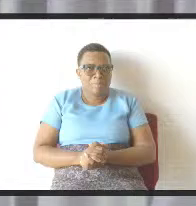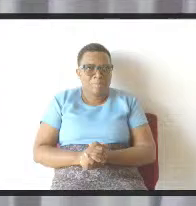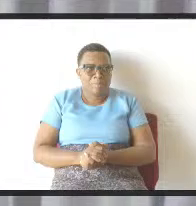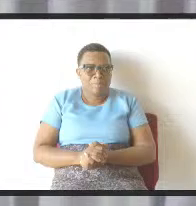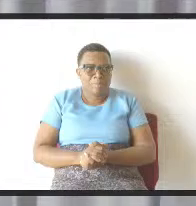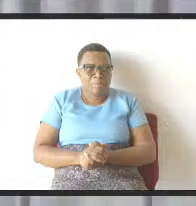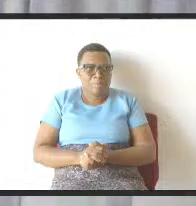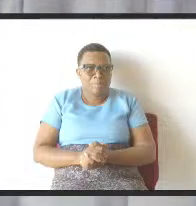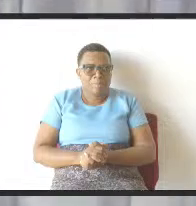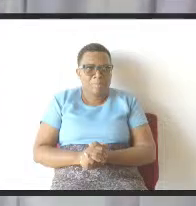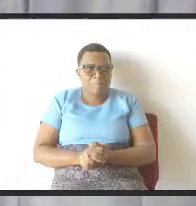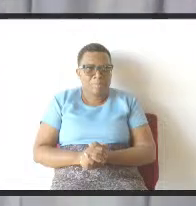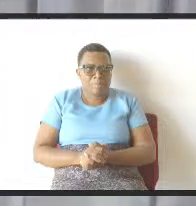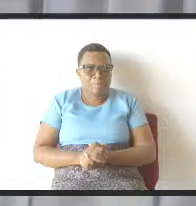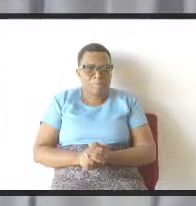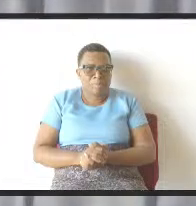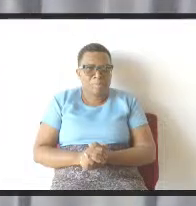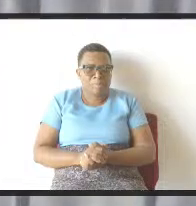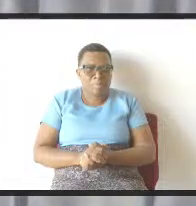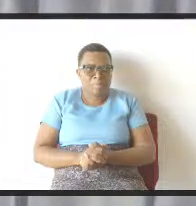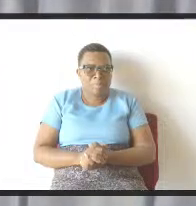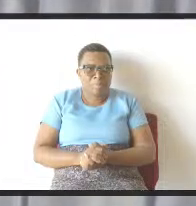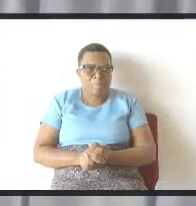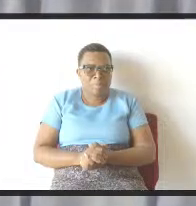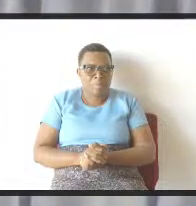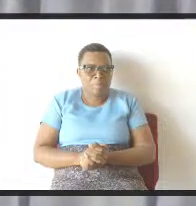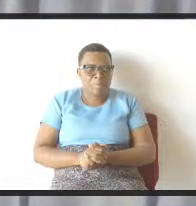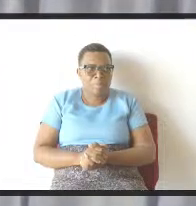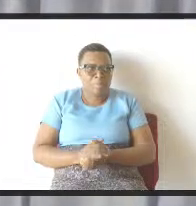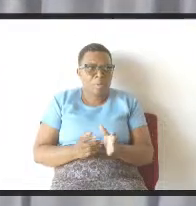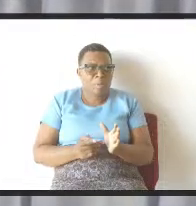When Paul declared in 1 Timothy 4, 6 and 7,